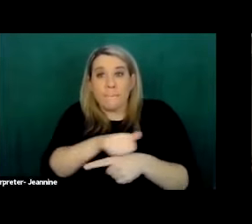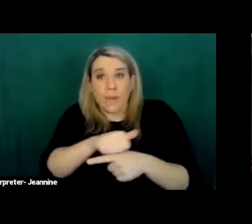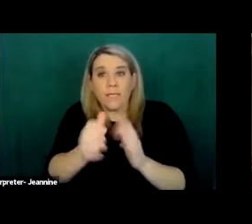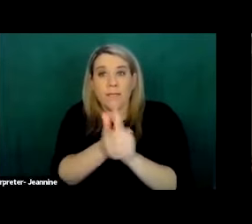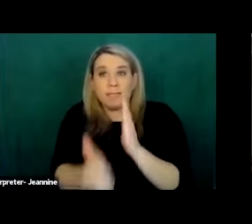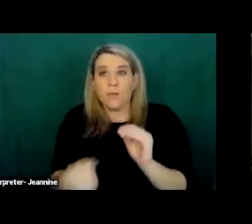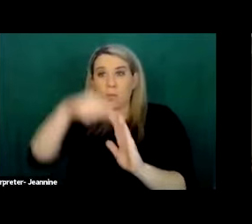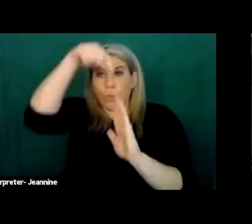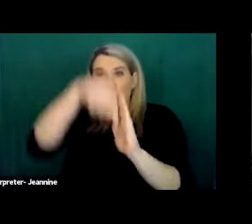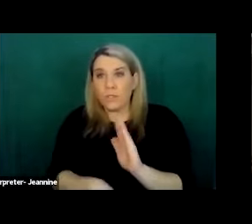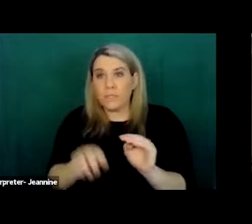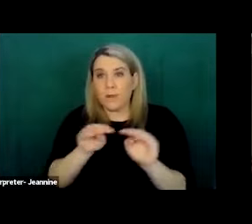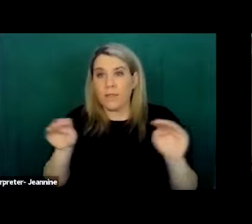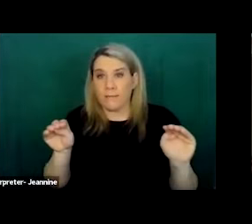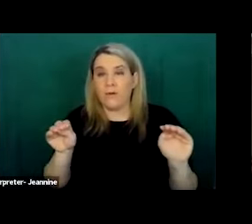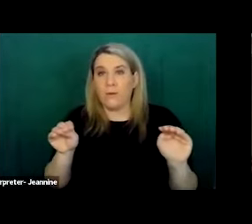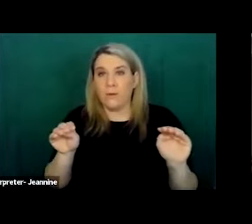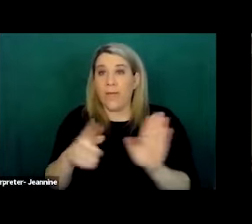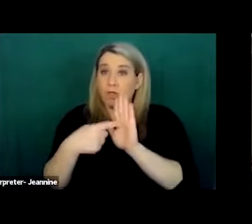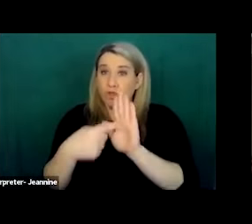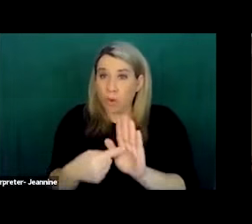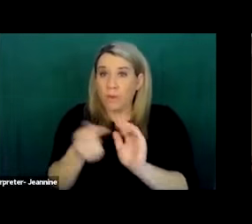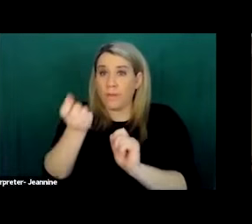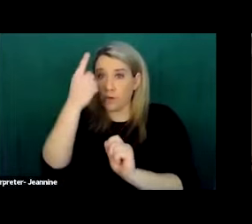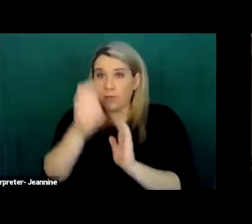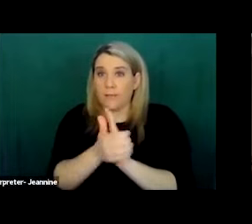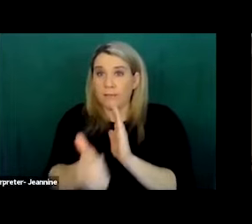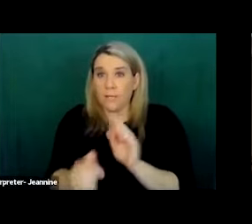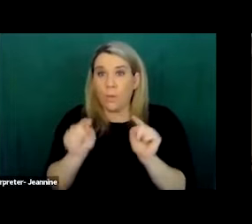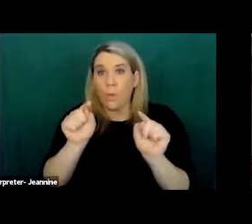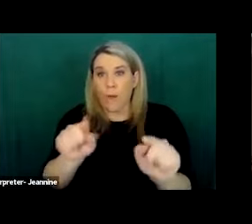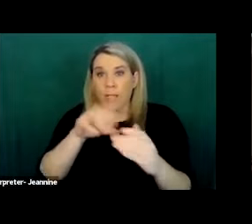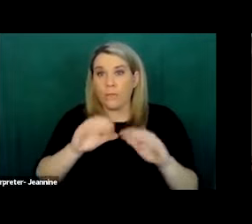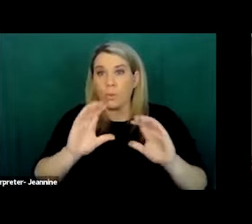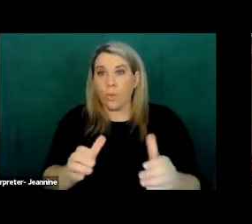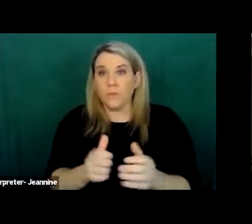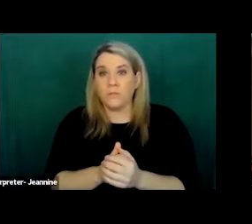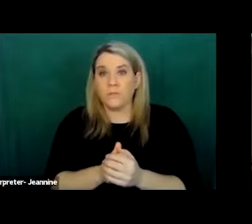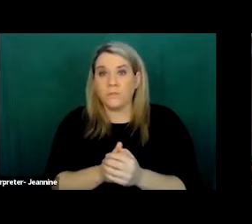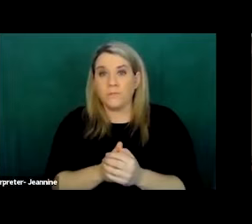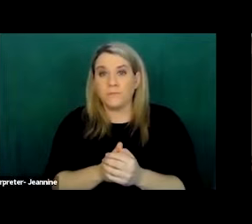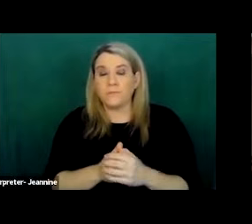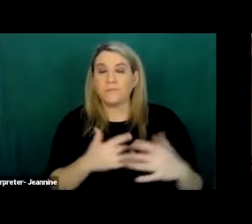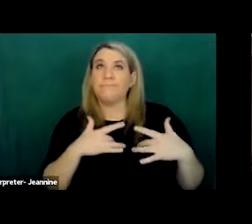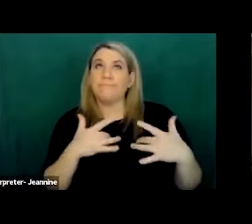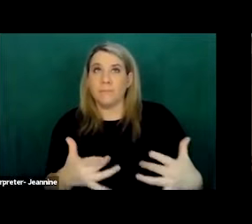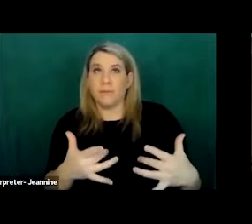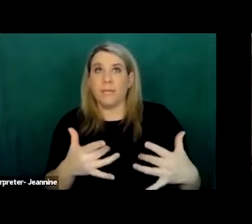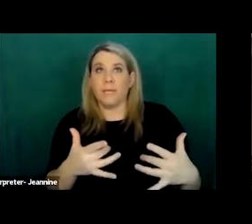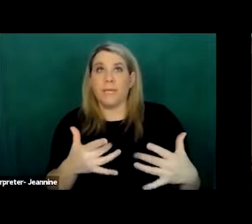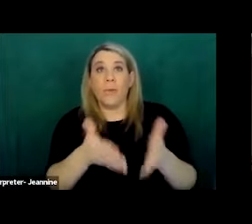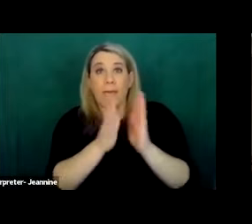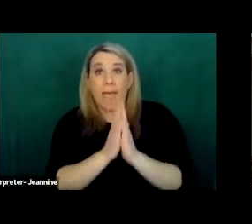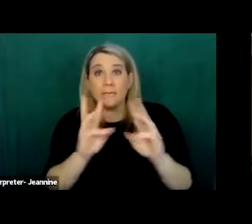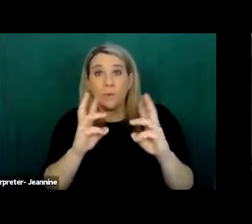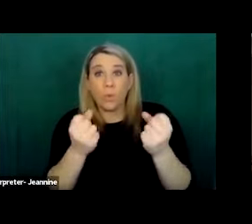ensuring uptake of that skill in their time in the course. Typically, we ask for workshop requests to come in